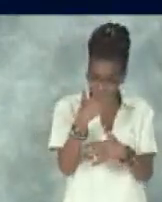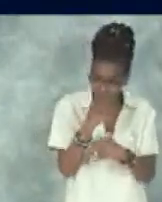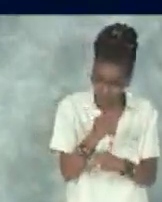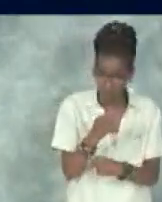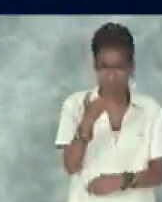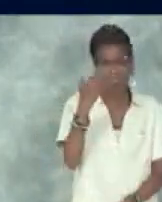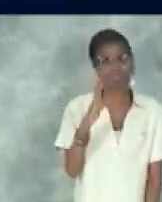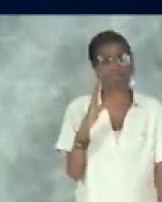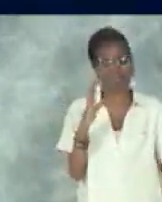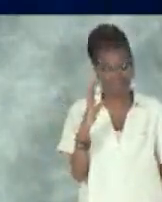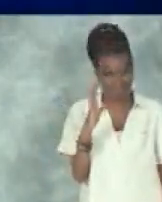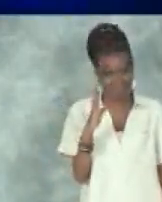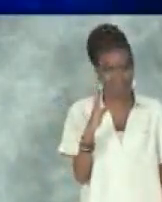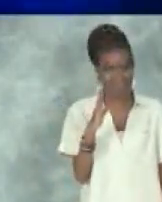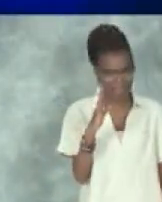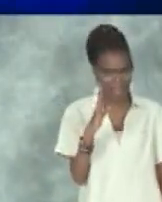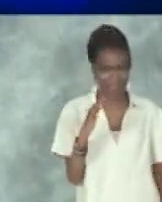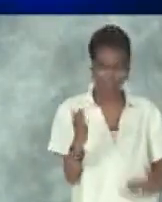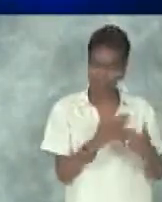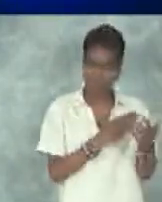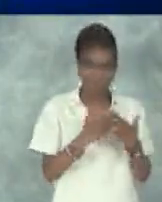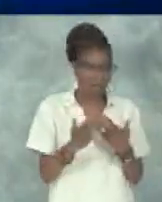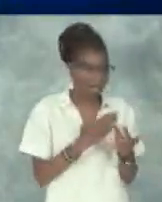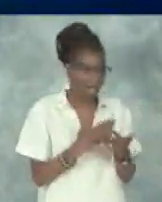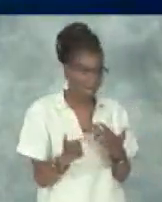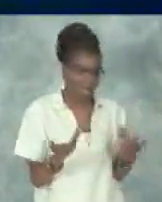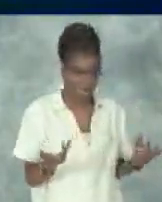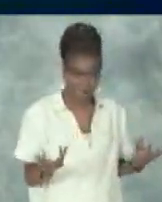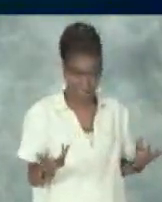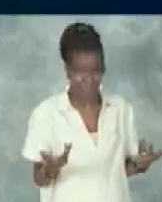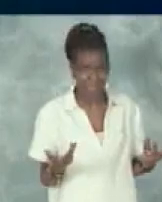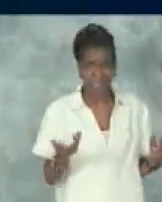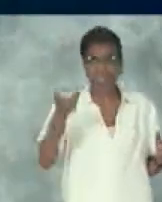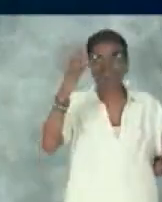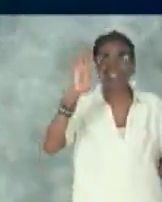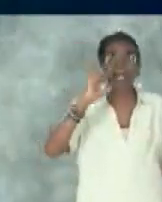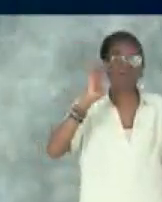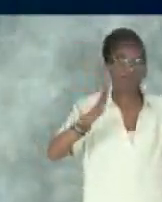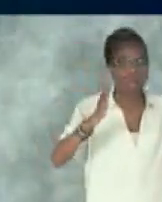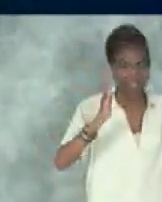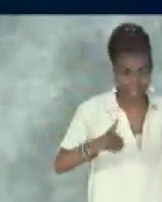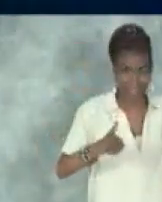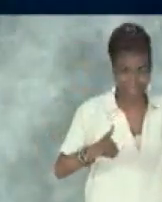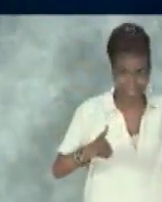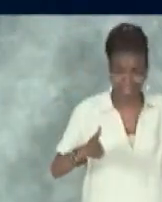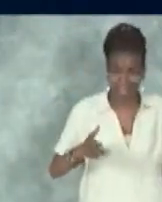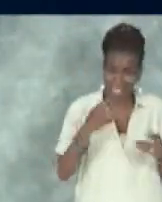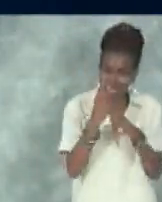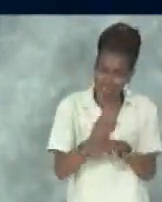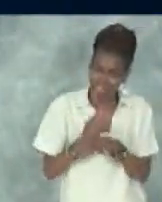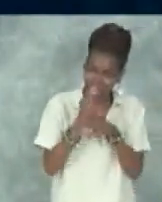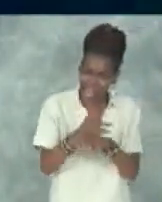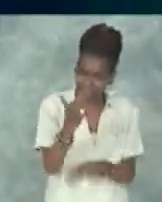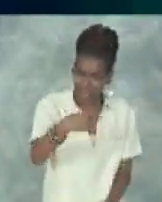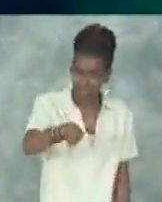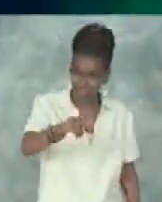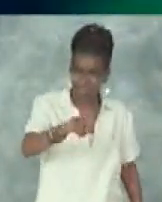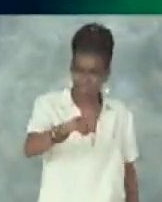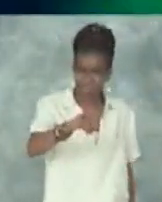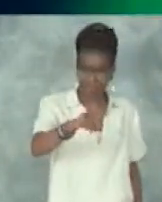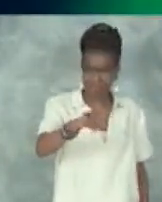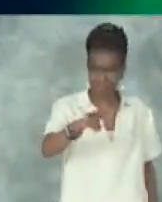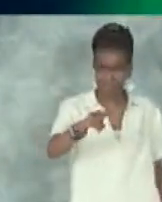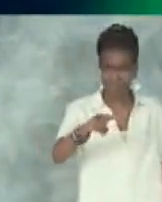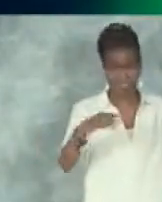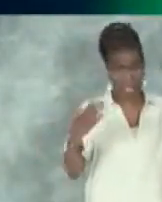trust in God, whatever be kind, God will take care of you.